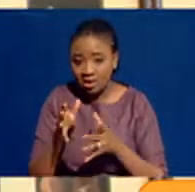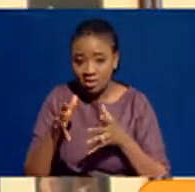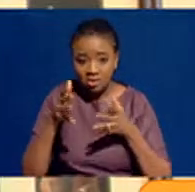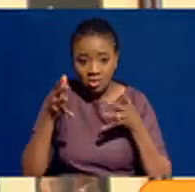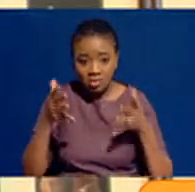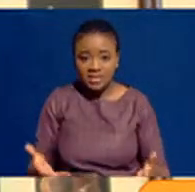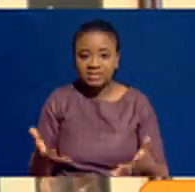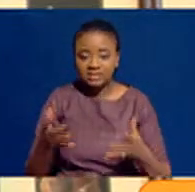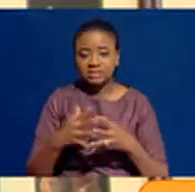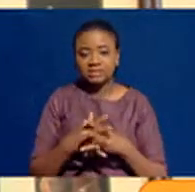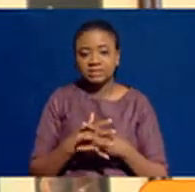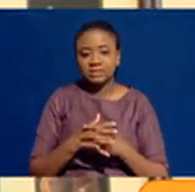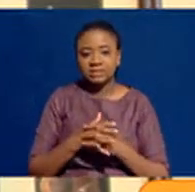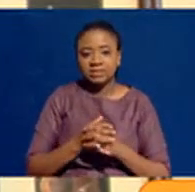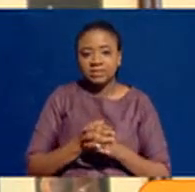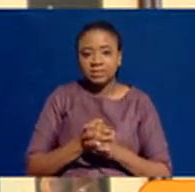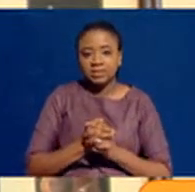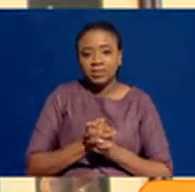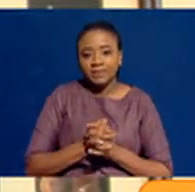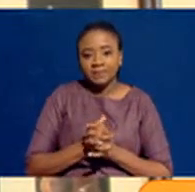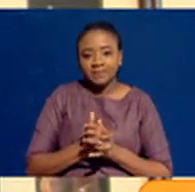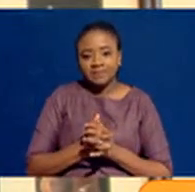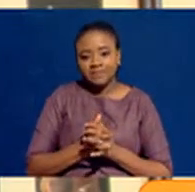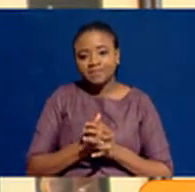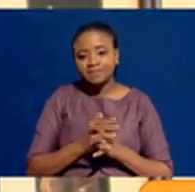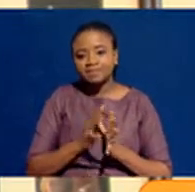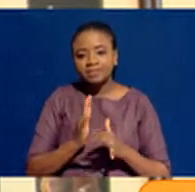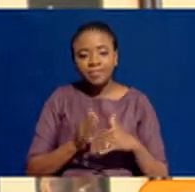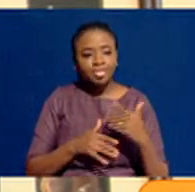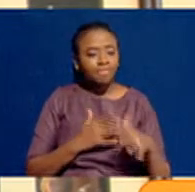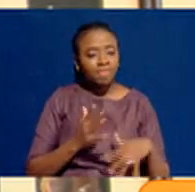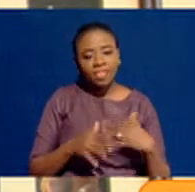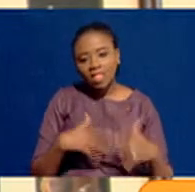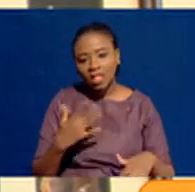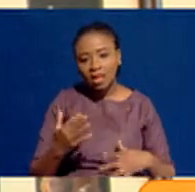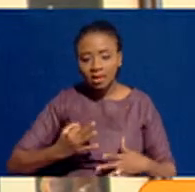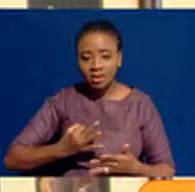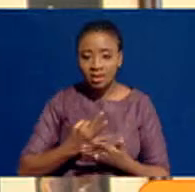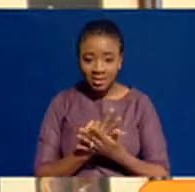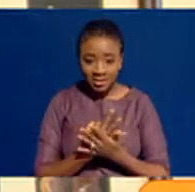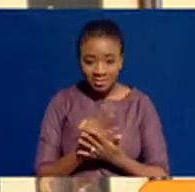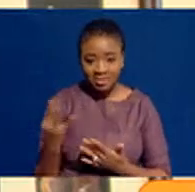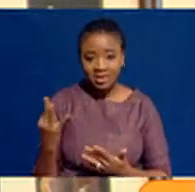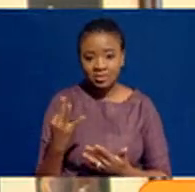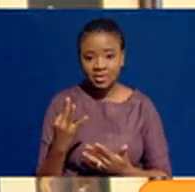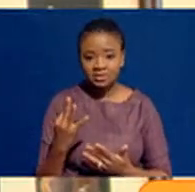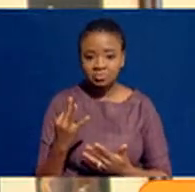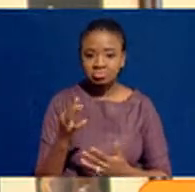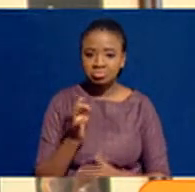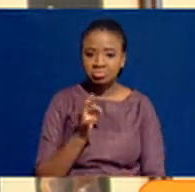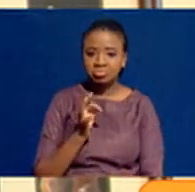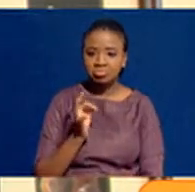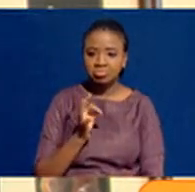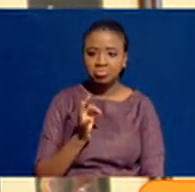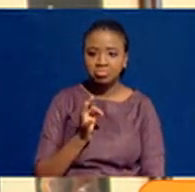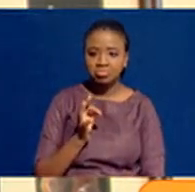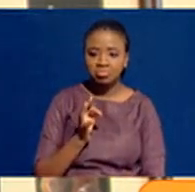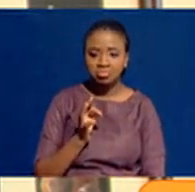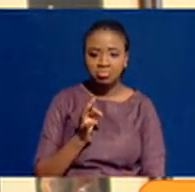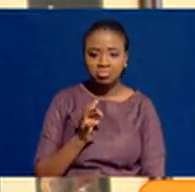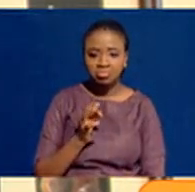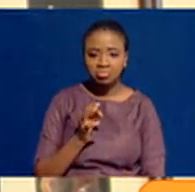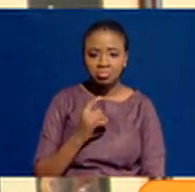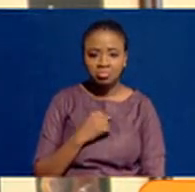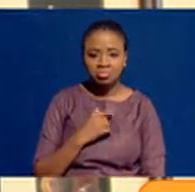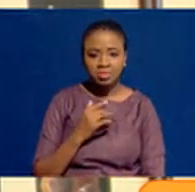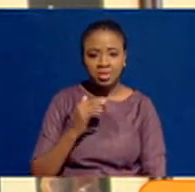then in about 3 weeks when I checked, I'd actually dropped 5. Yeah, then within